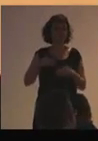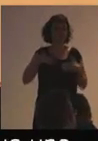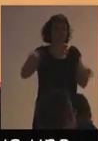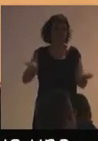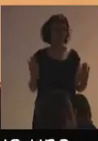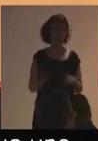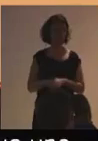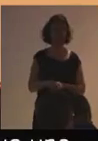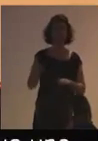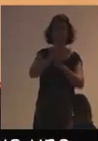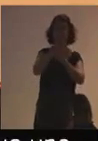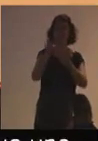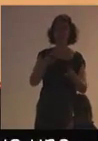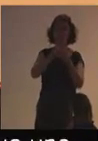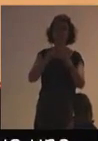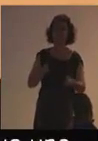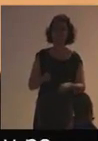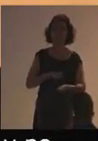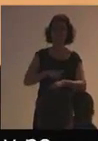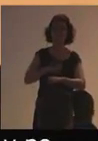Una última pregunta por el tiempo.